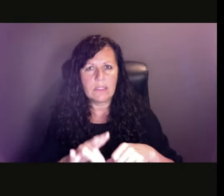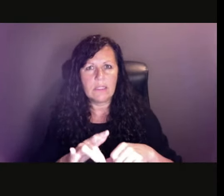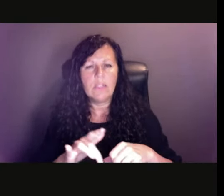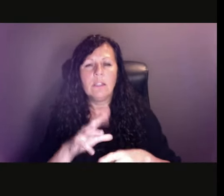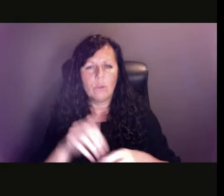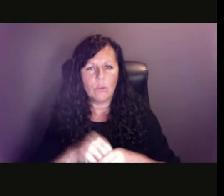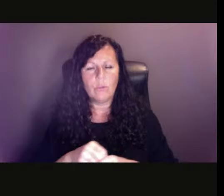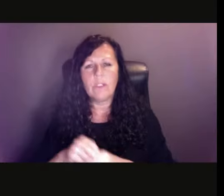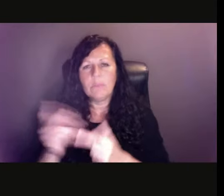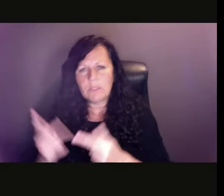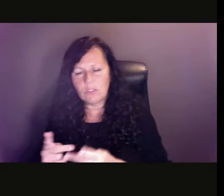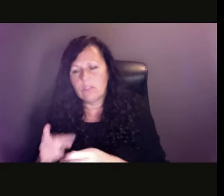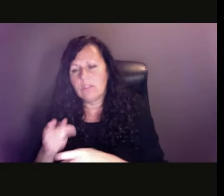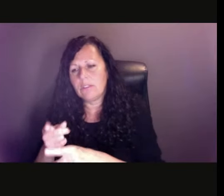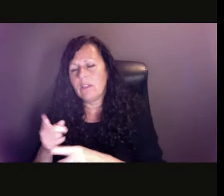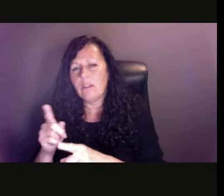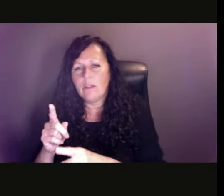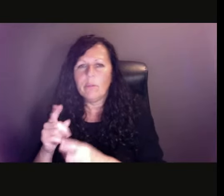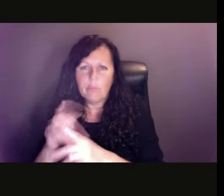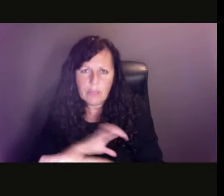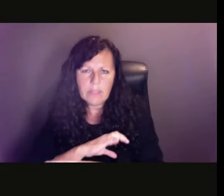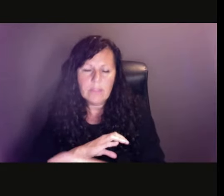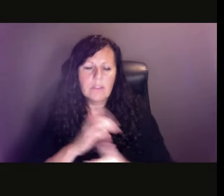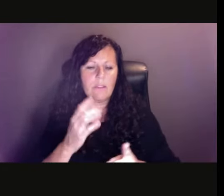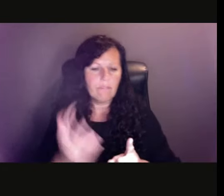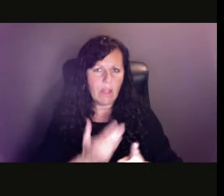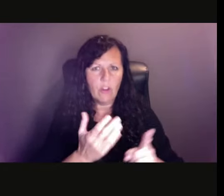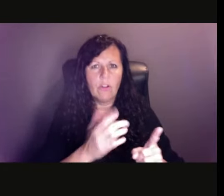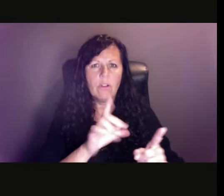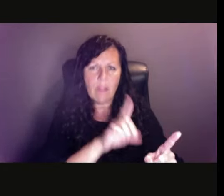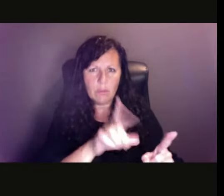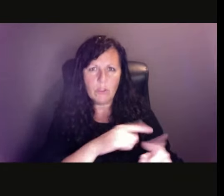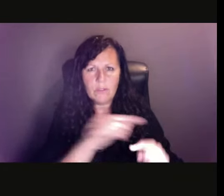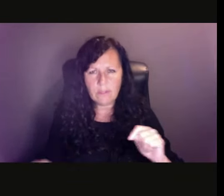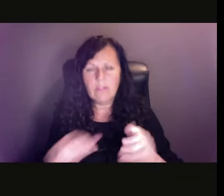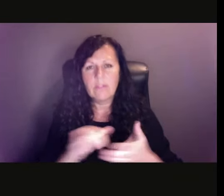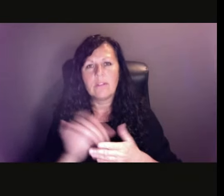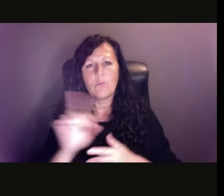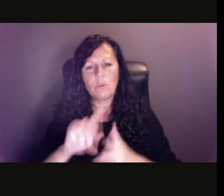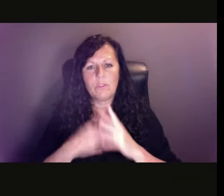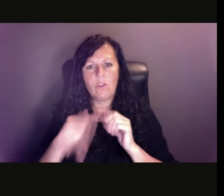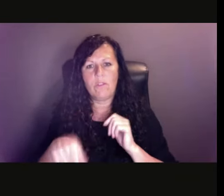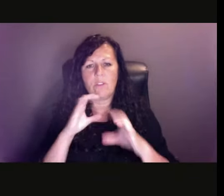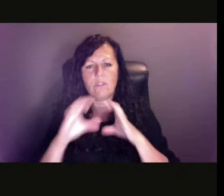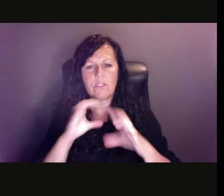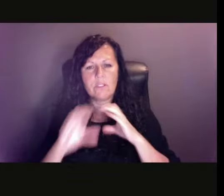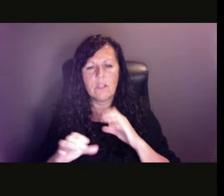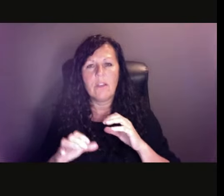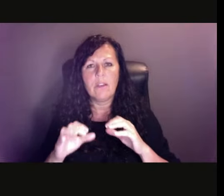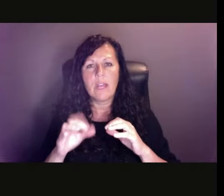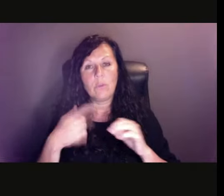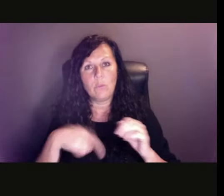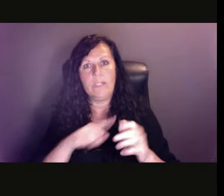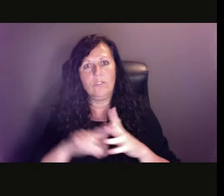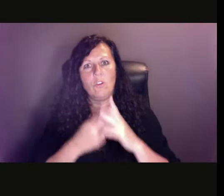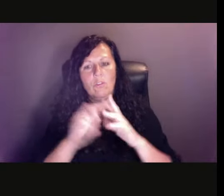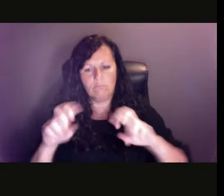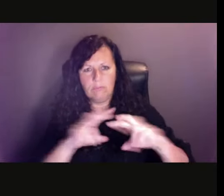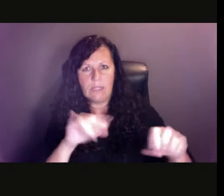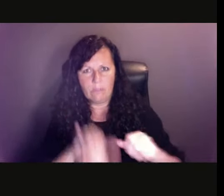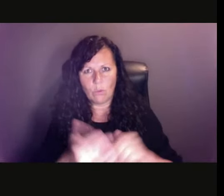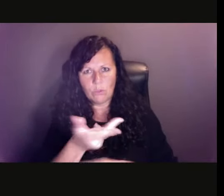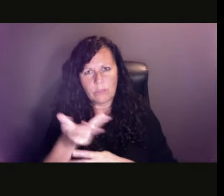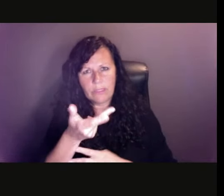fire, libraries. So we started there. And you know, obviously we'll continue to look there. And as we look at